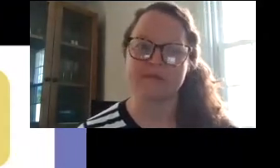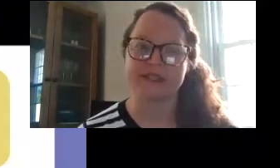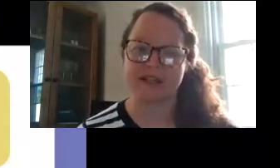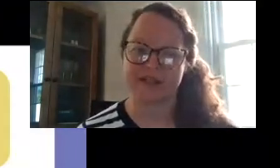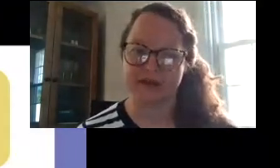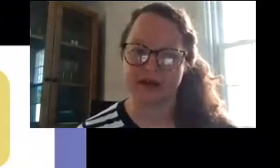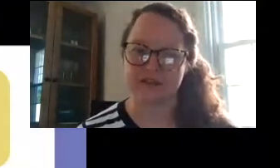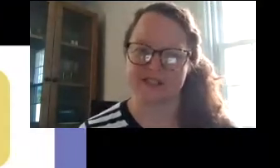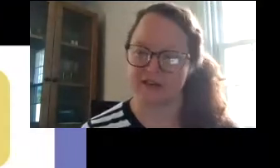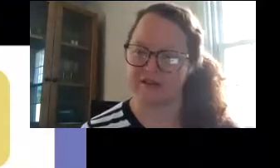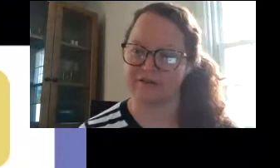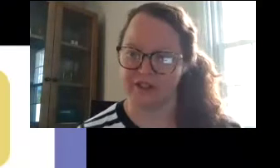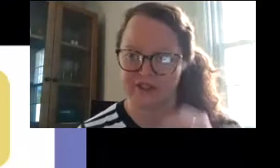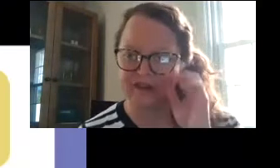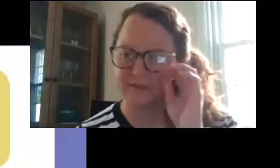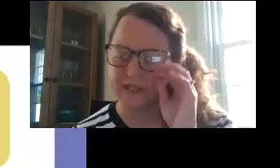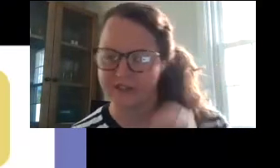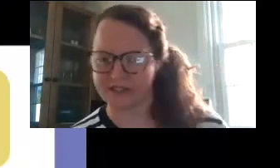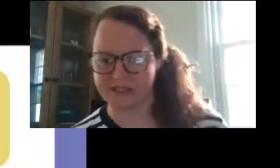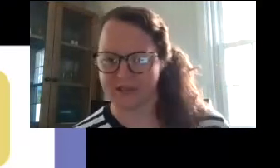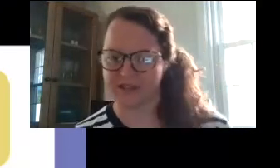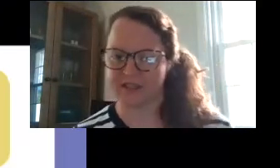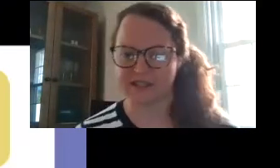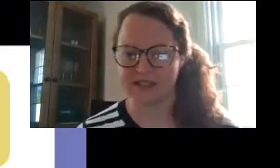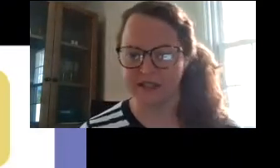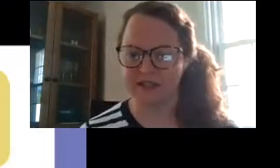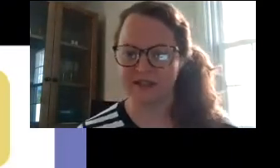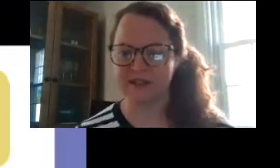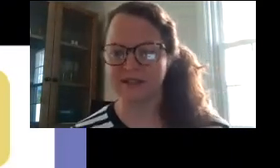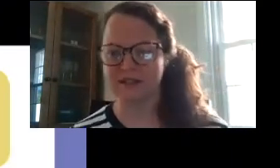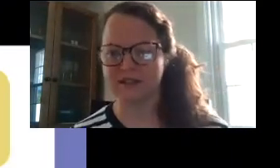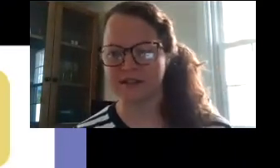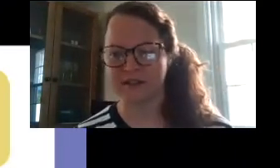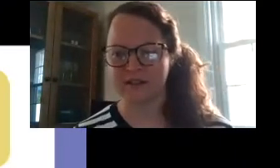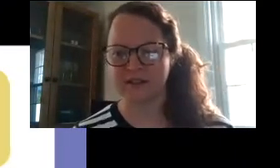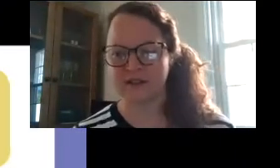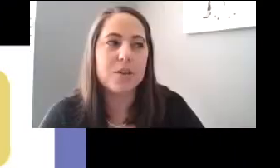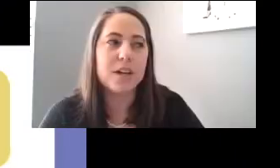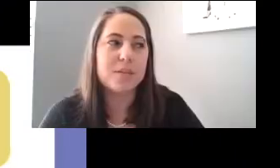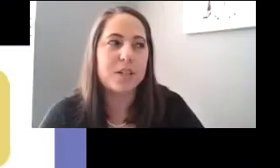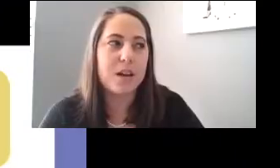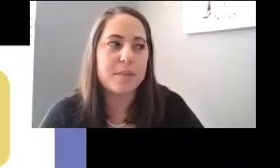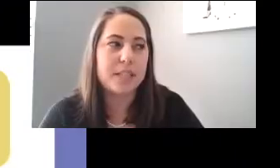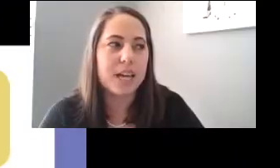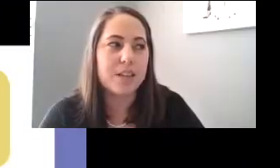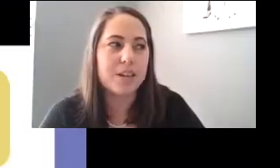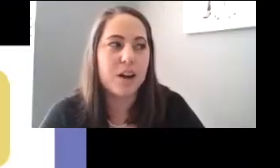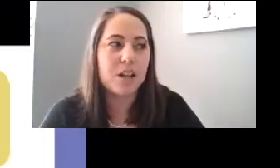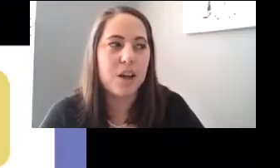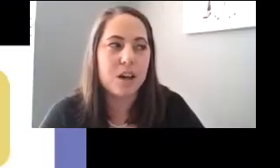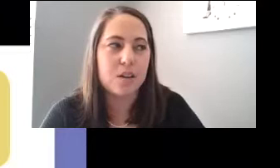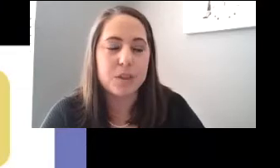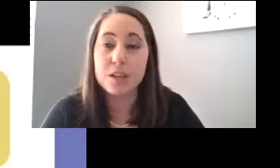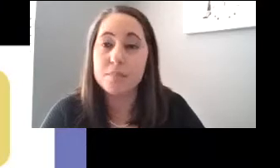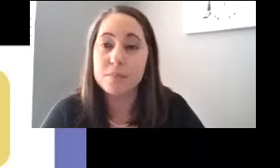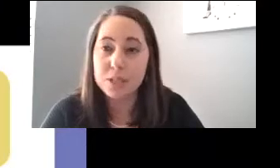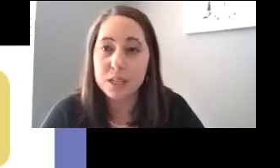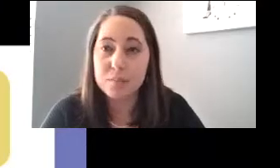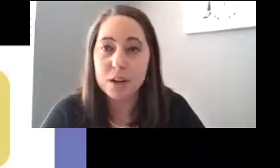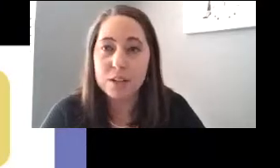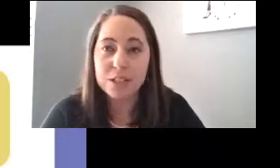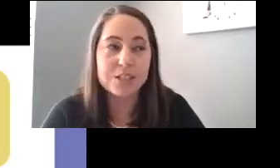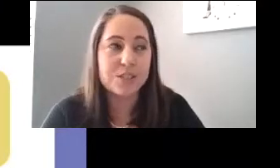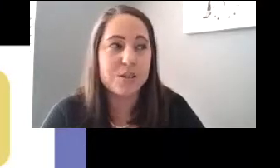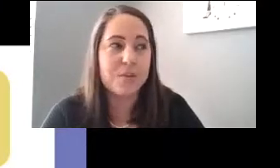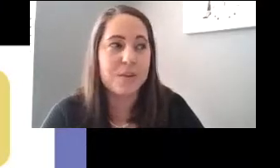and MSED is our Maryland Center for Developmental Disabilities. And these programs are coming together along with the